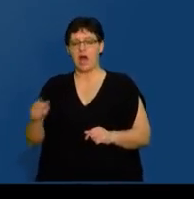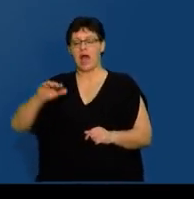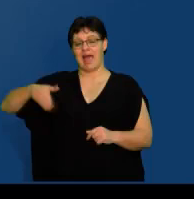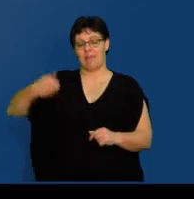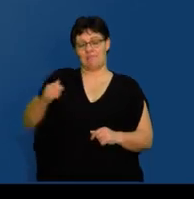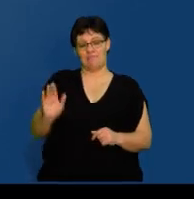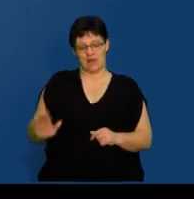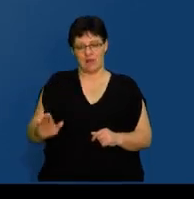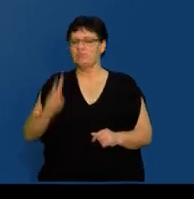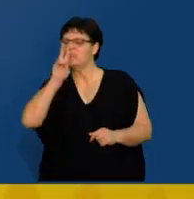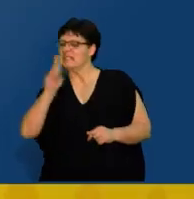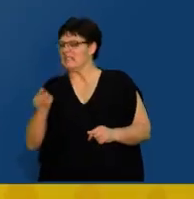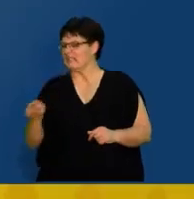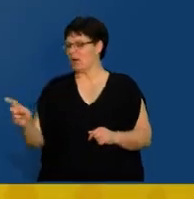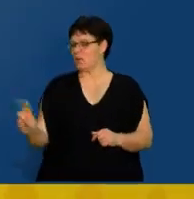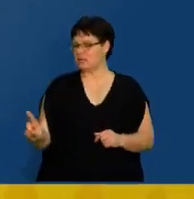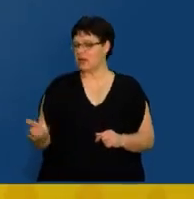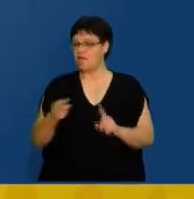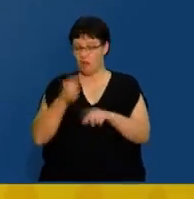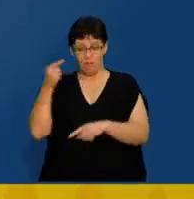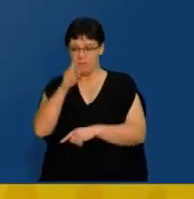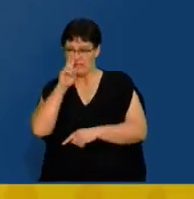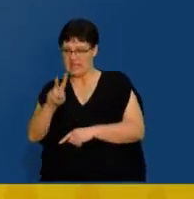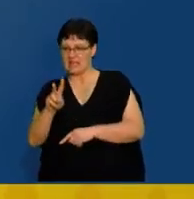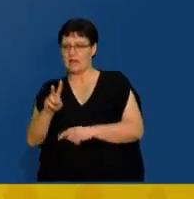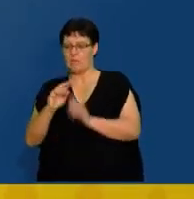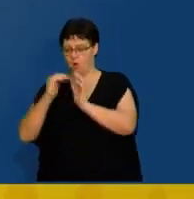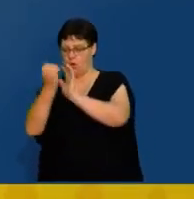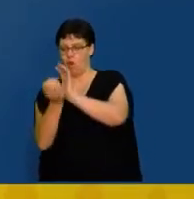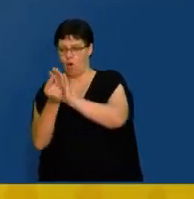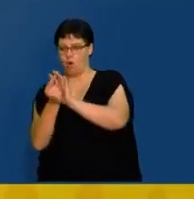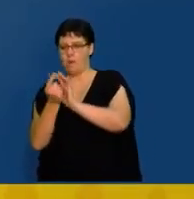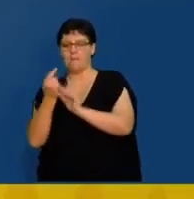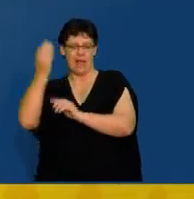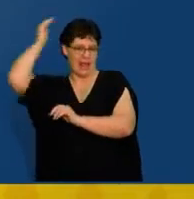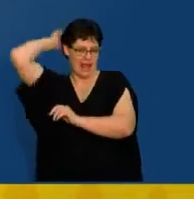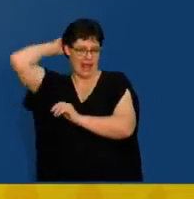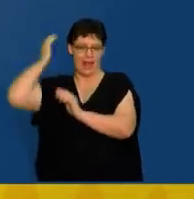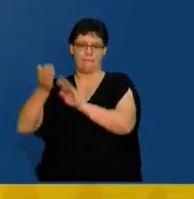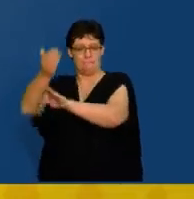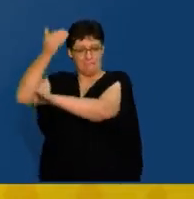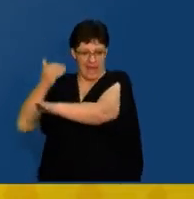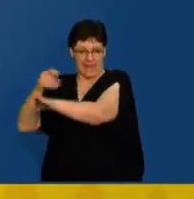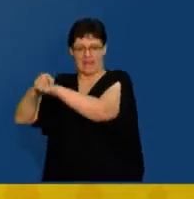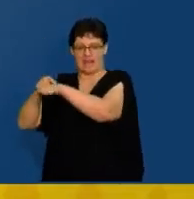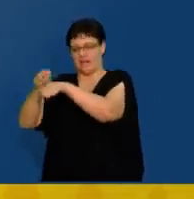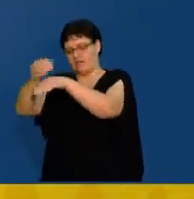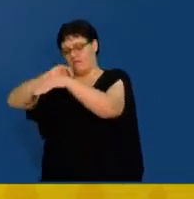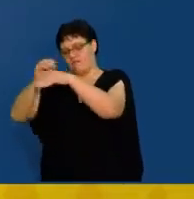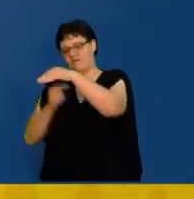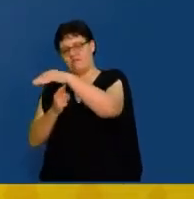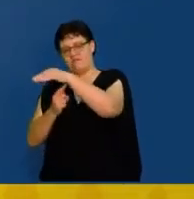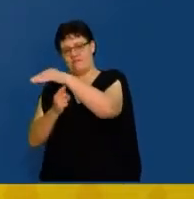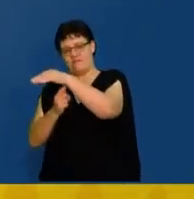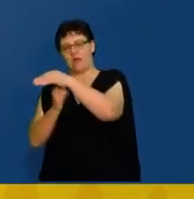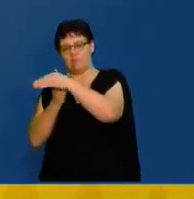apes, we would see that, and from this you can see it's much more towards the rear end, indicating a possibility of being able